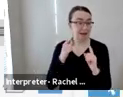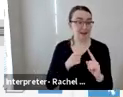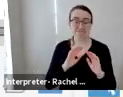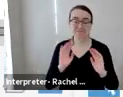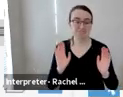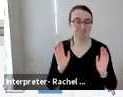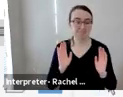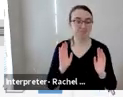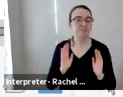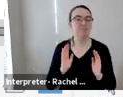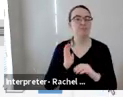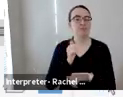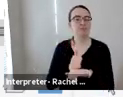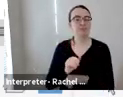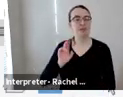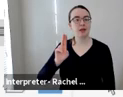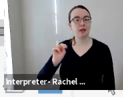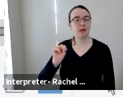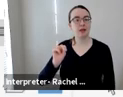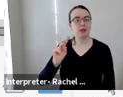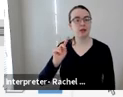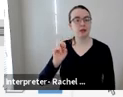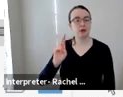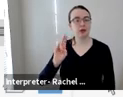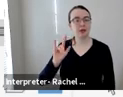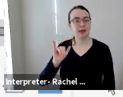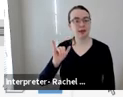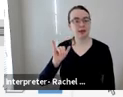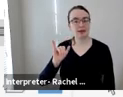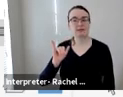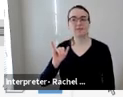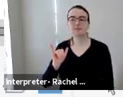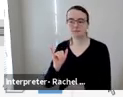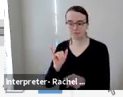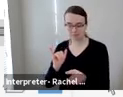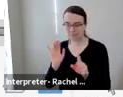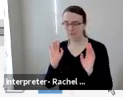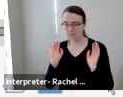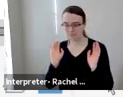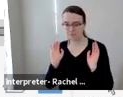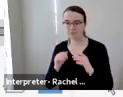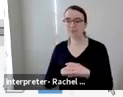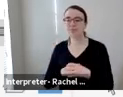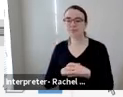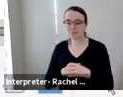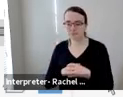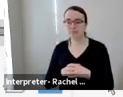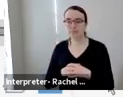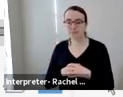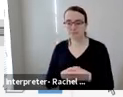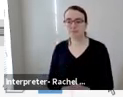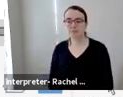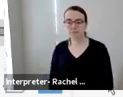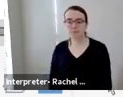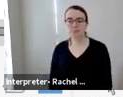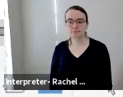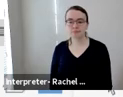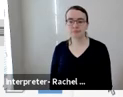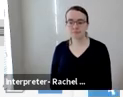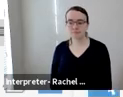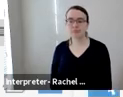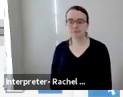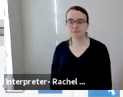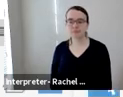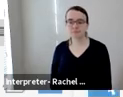an underlay. Combine, and I'm going to say target body is this, tool body is this. I'm going to say cut,